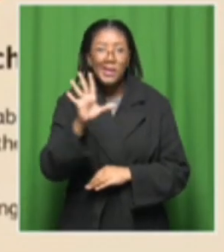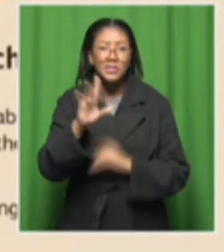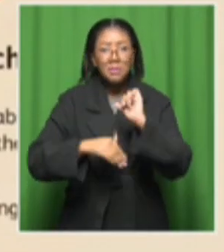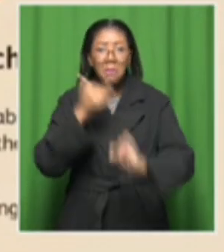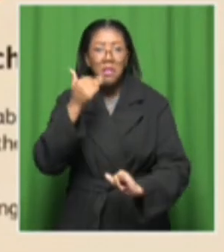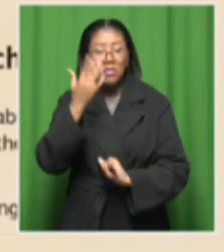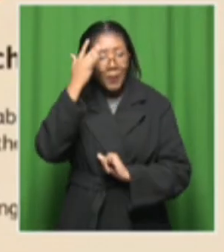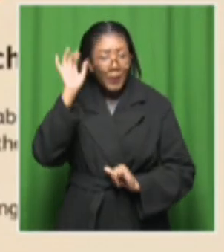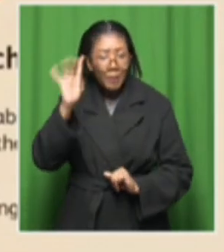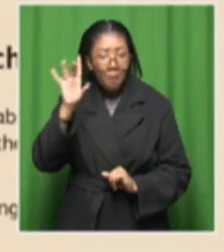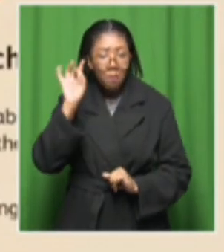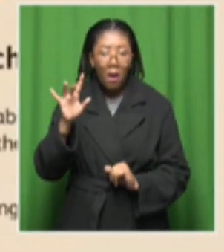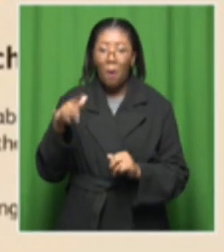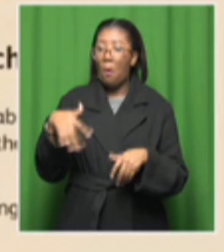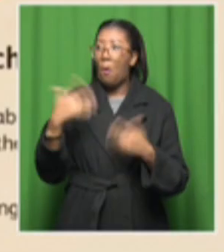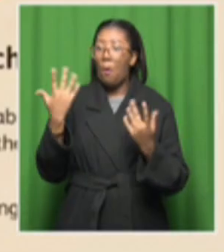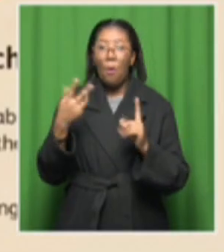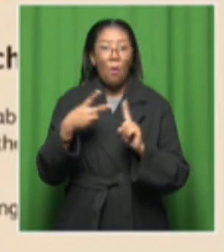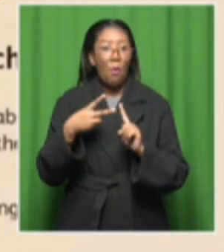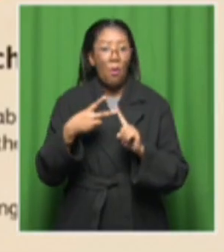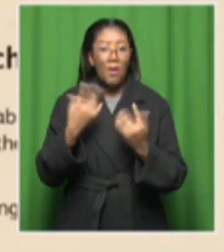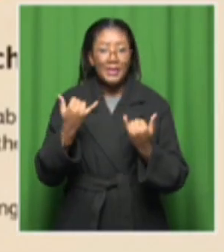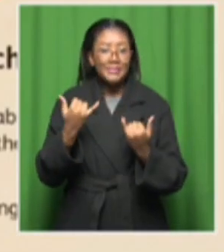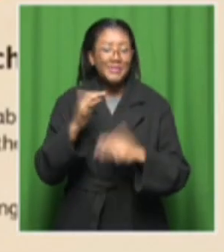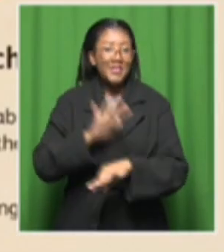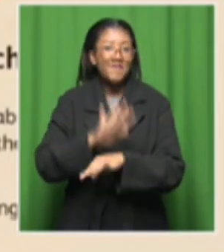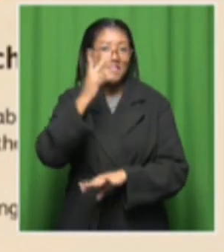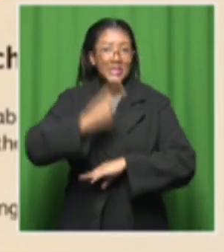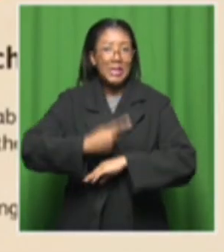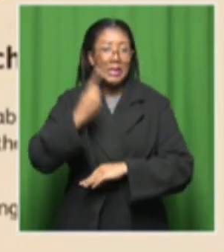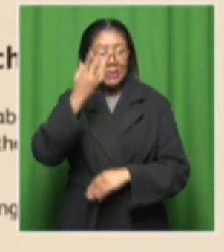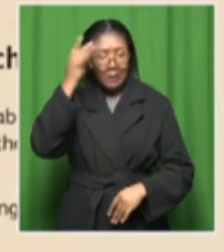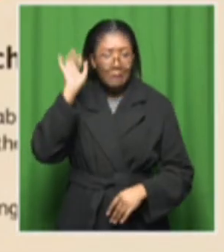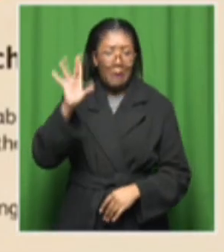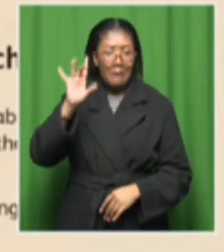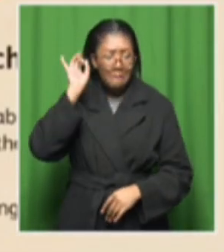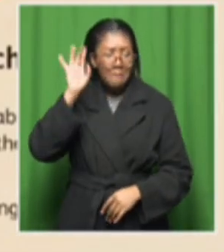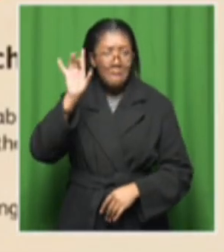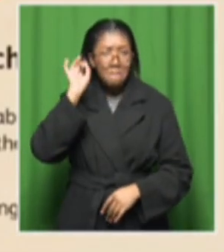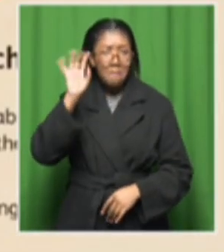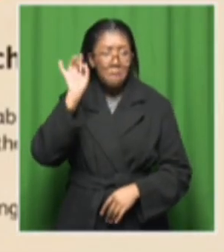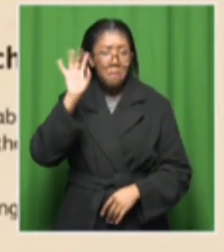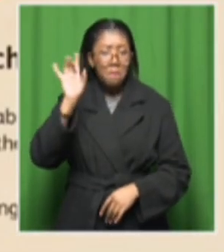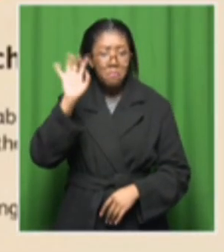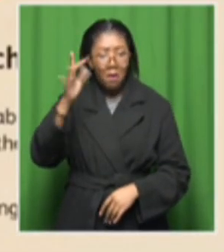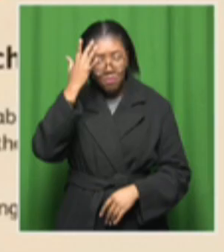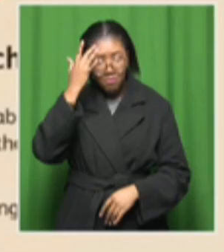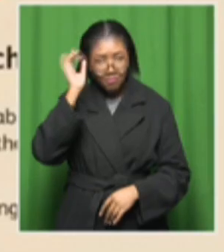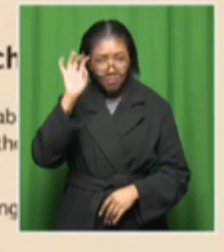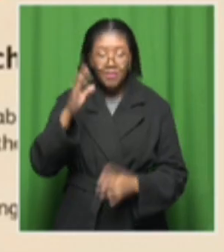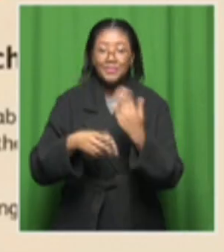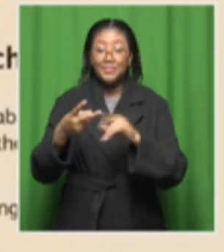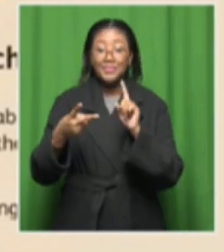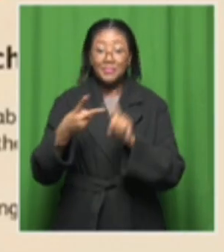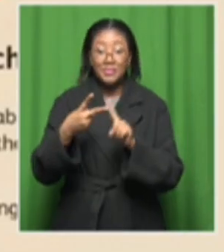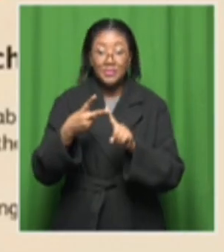can be chronic, which is mostly more than 15 days of the month. And then the second type under